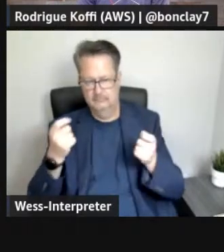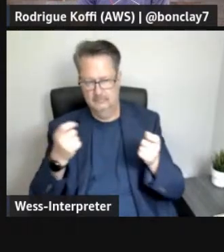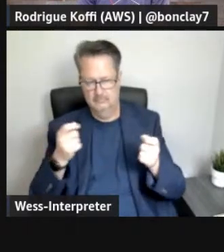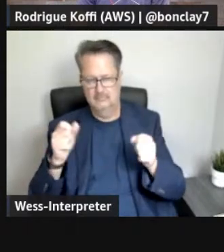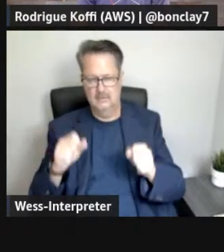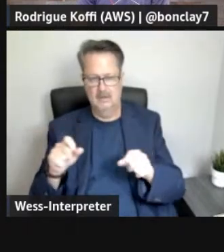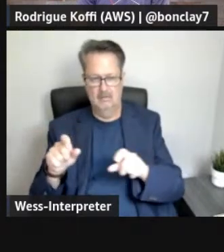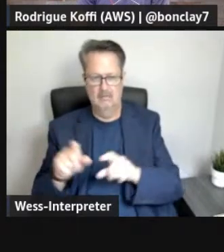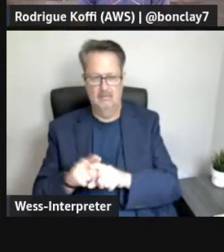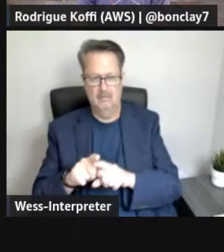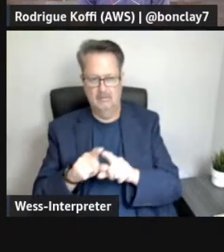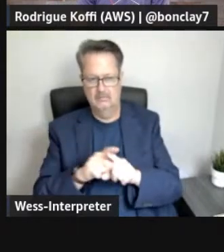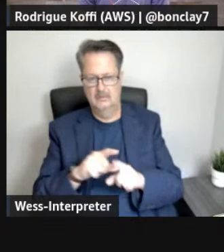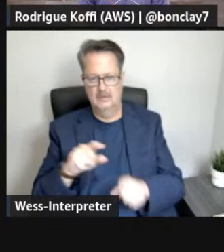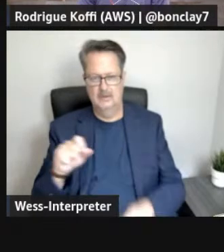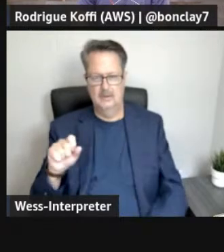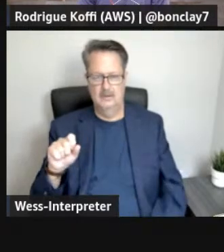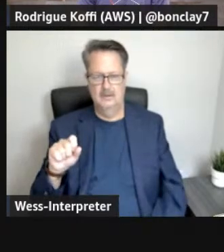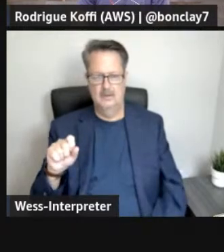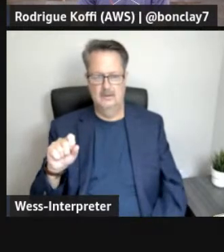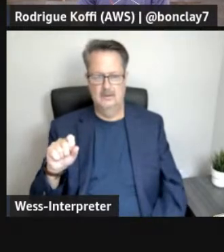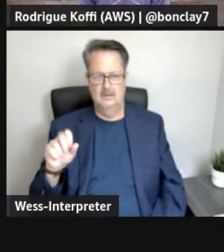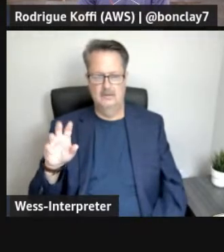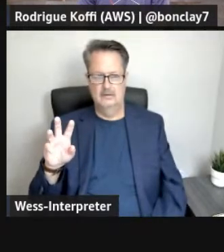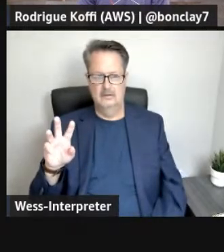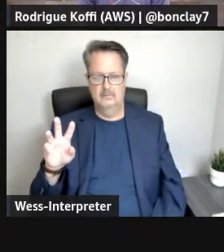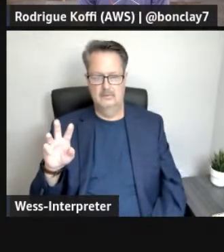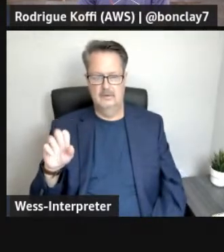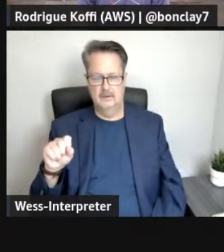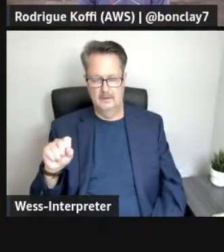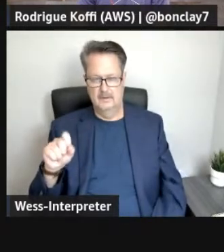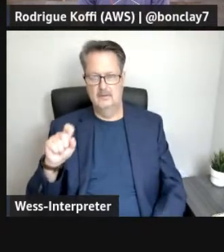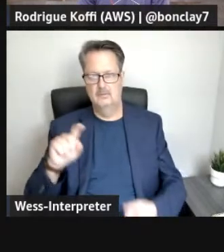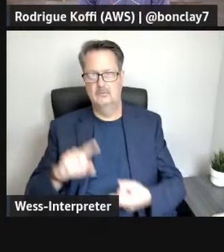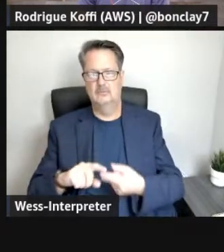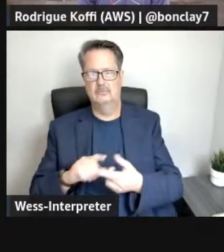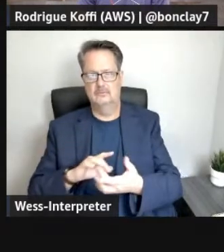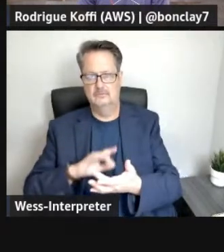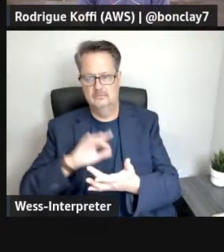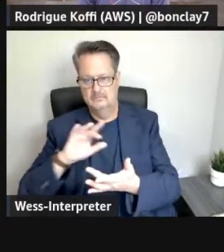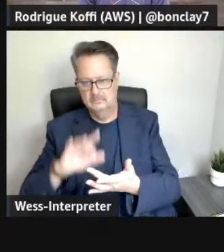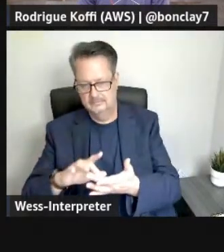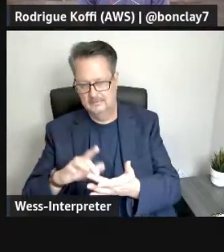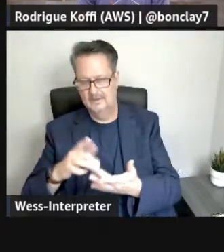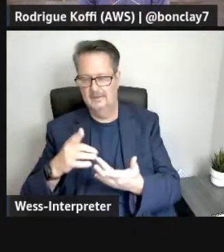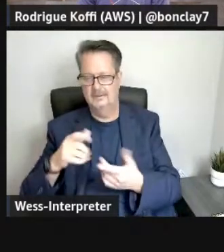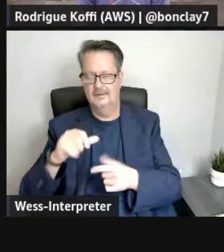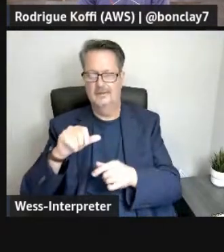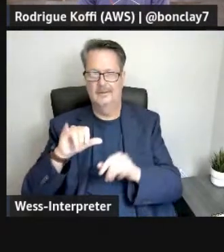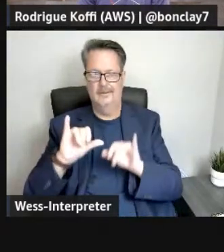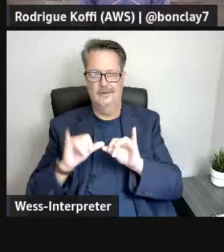raise AWS support tickets if they have any issues, or reach out to solution architects like us to design